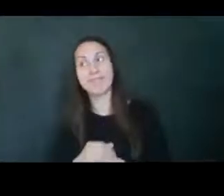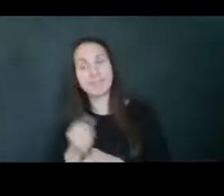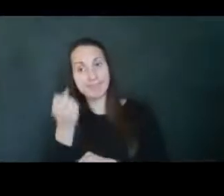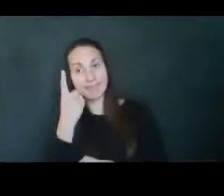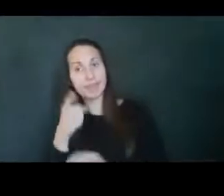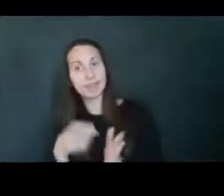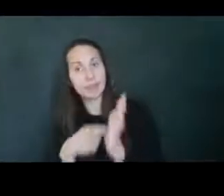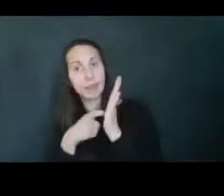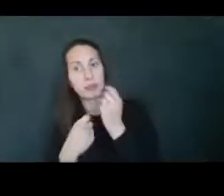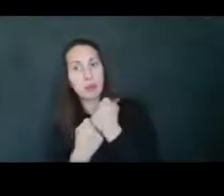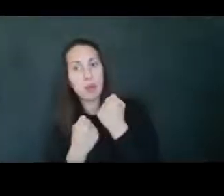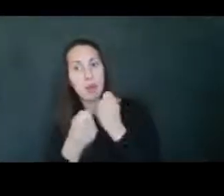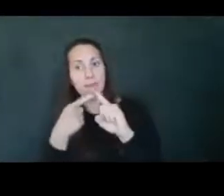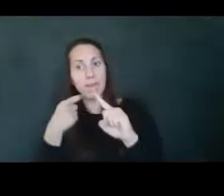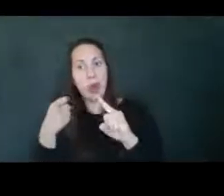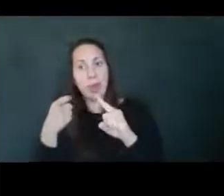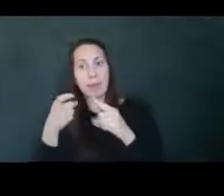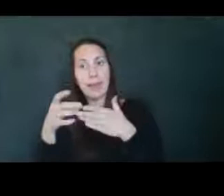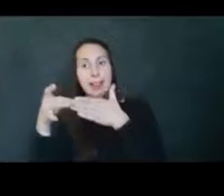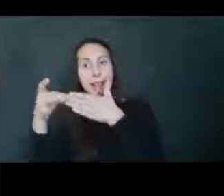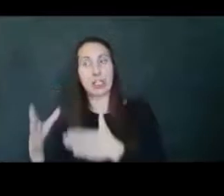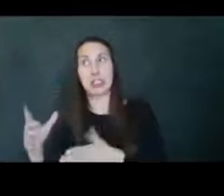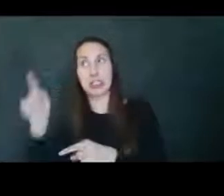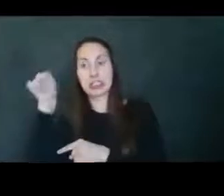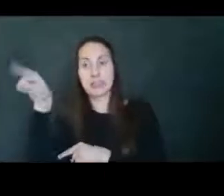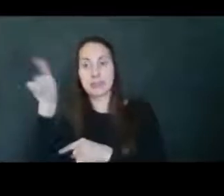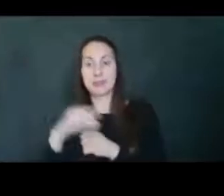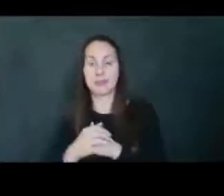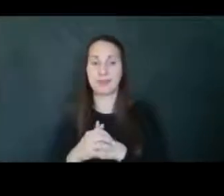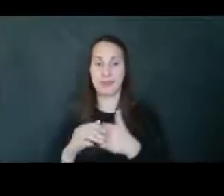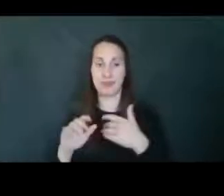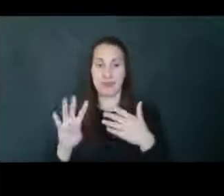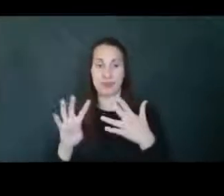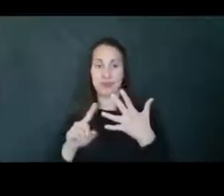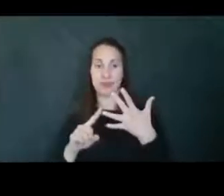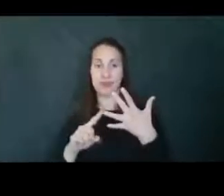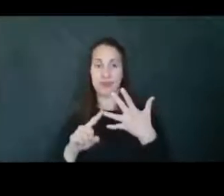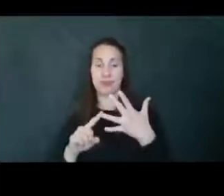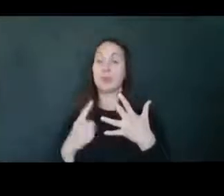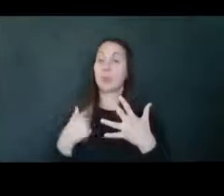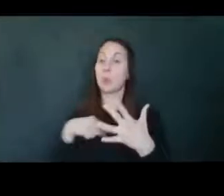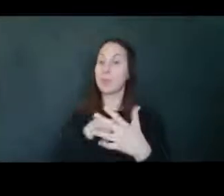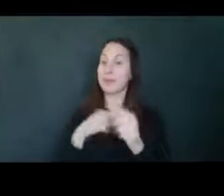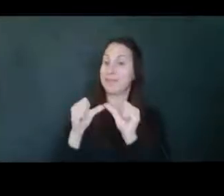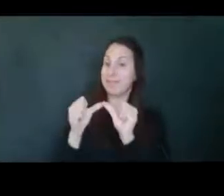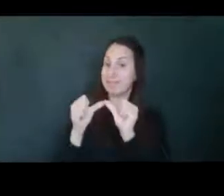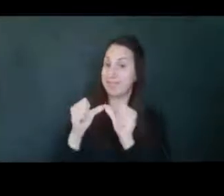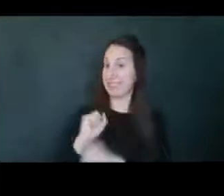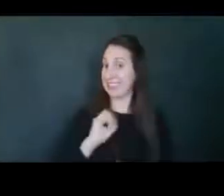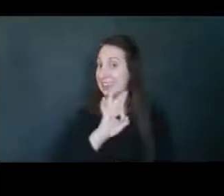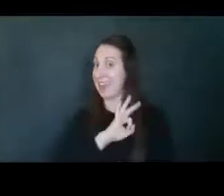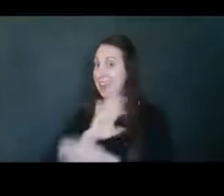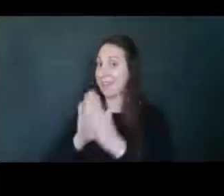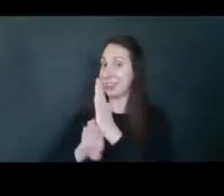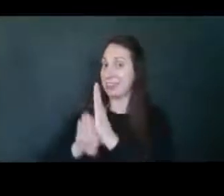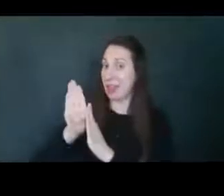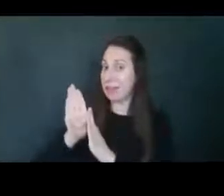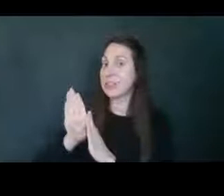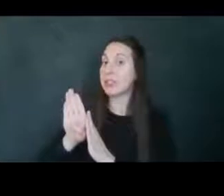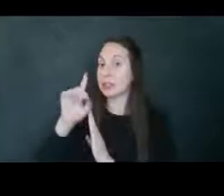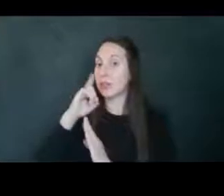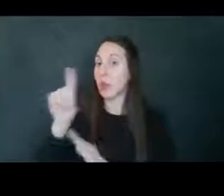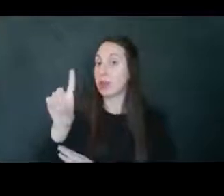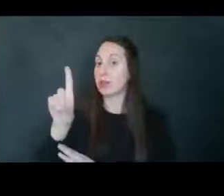leadership. Fourth, we continue staff development in the area of